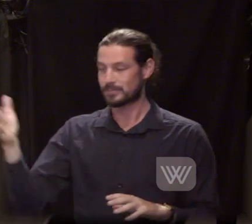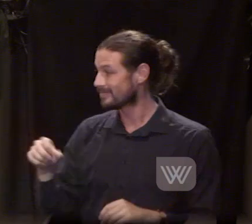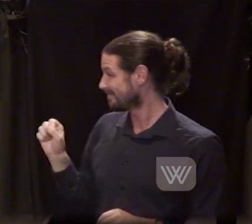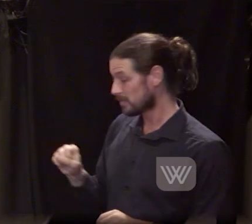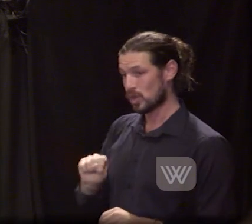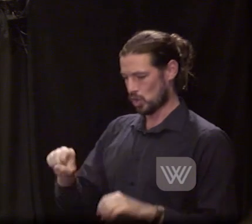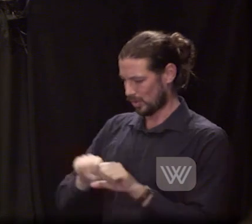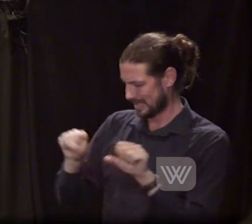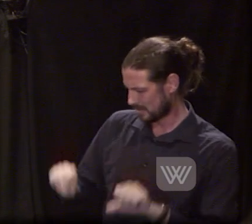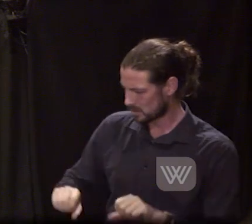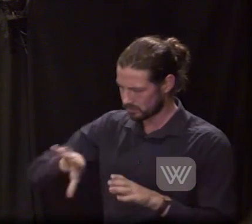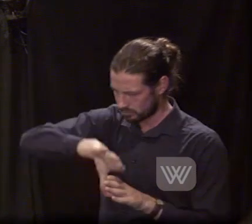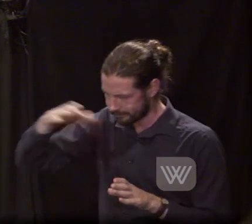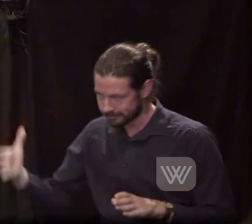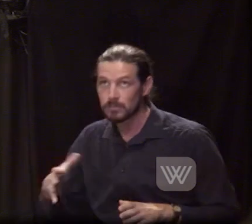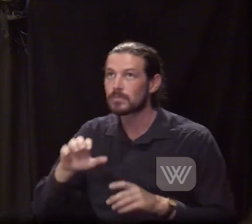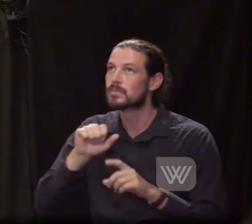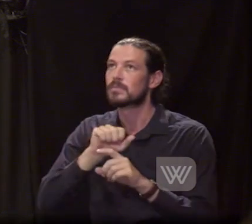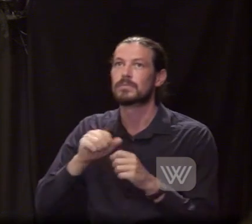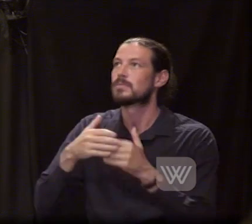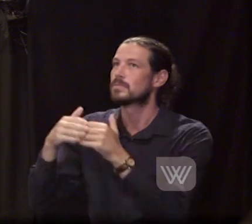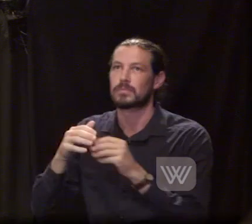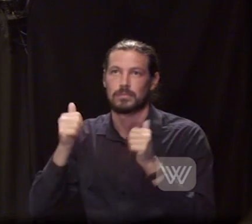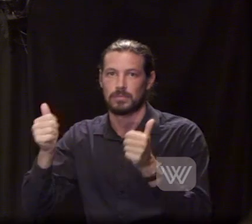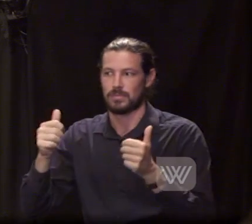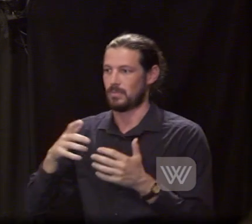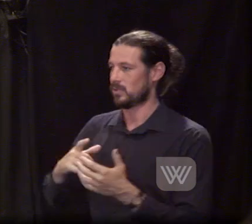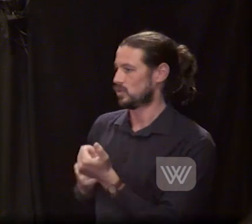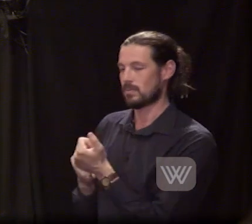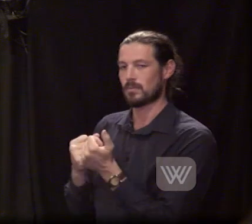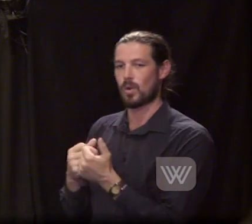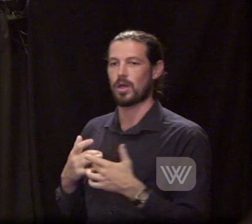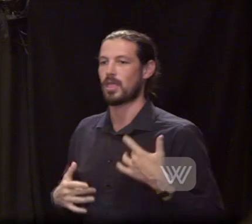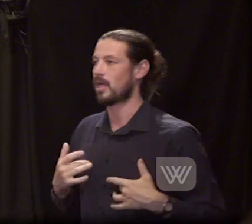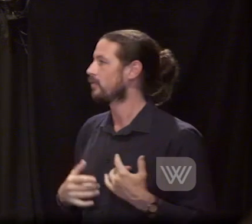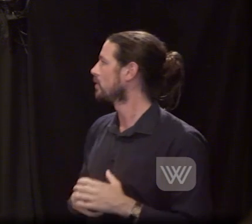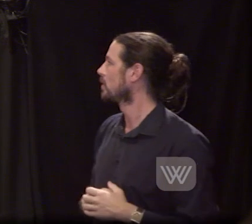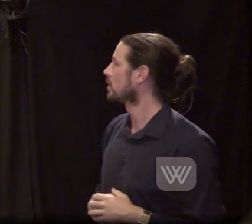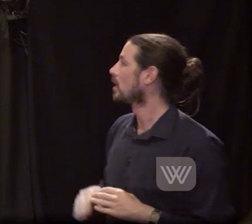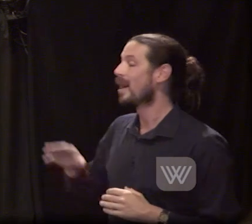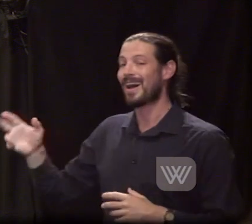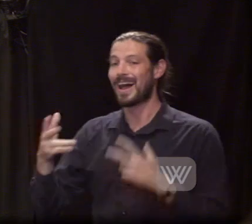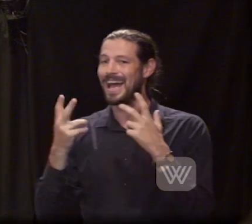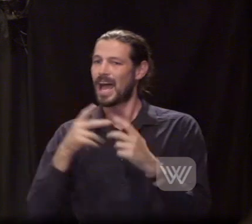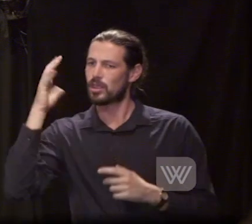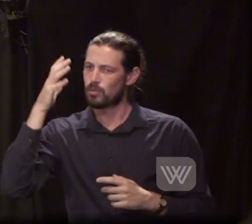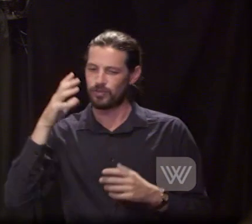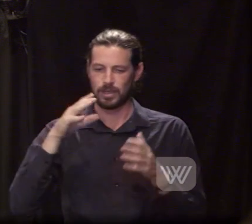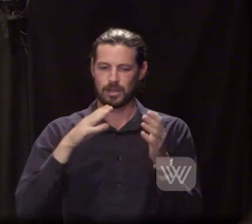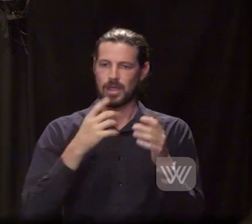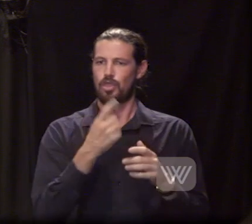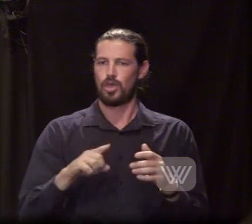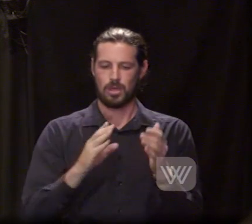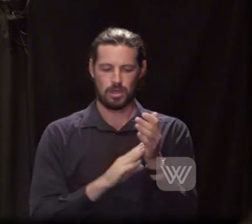life. Okay, so there's another famous dome-based movie called The Martian. I think maybe some